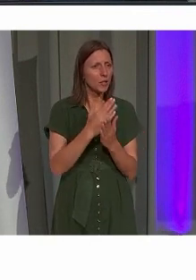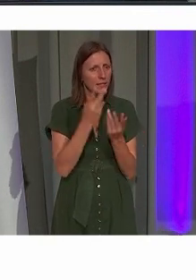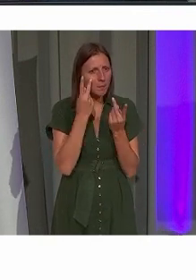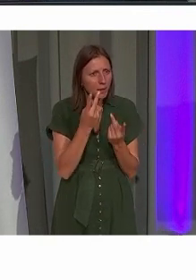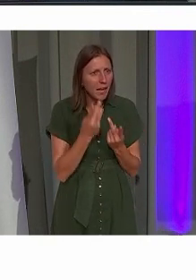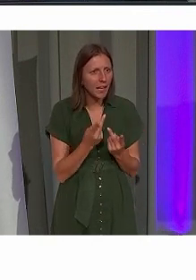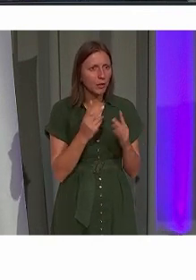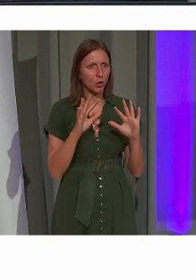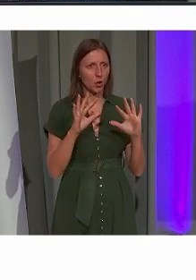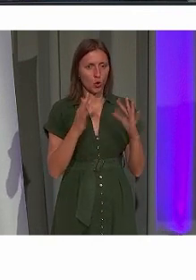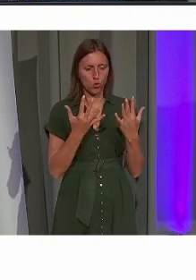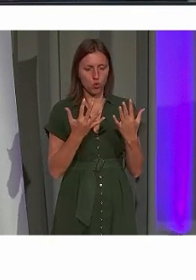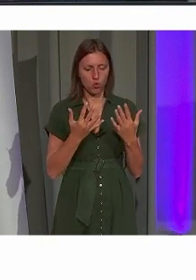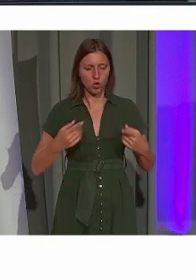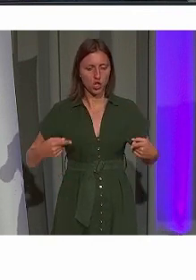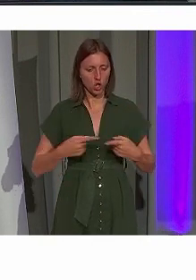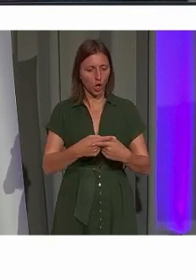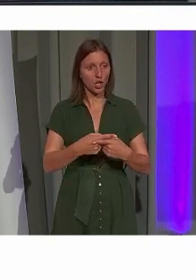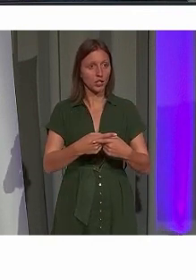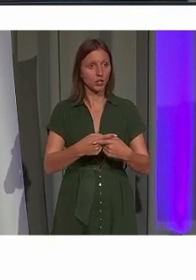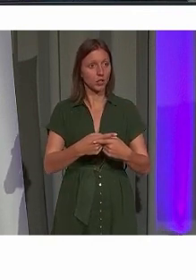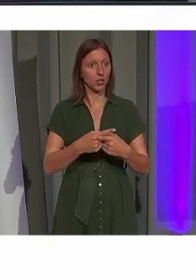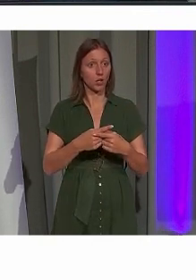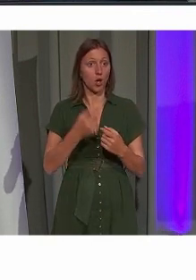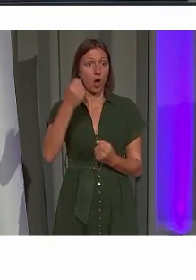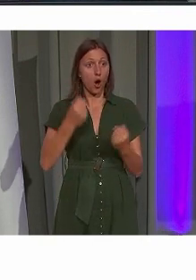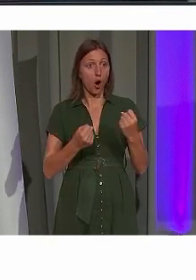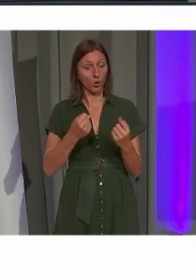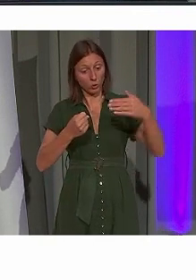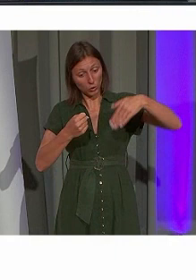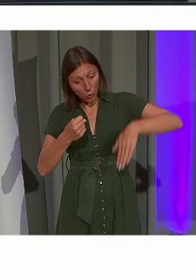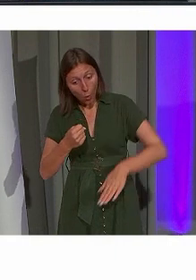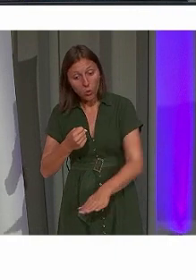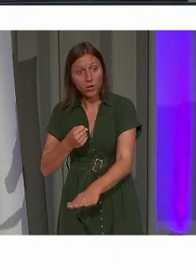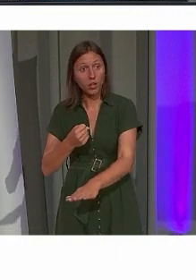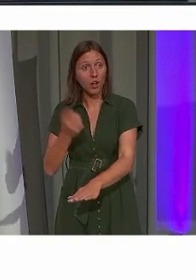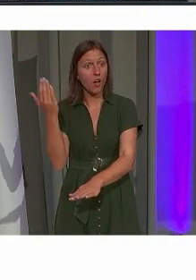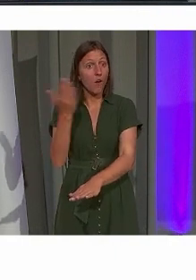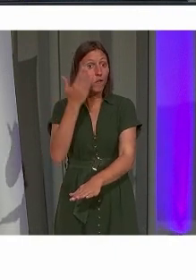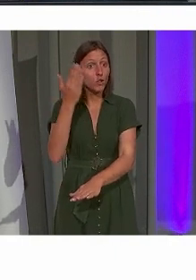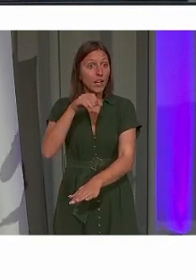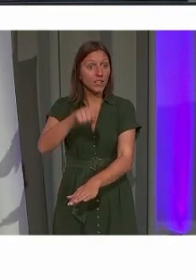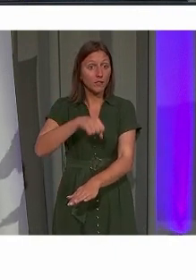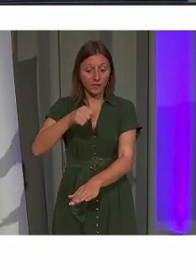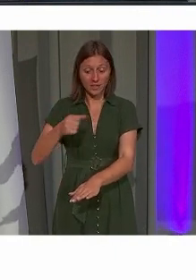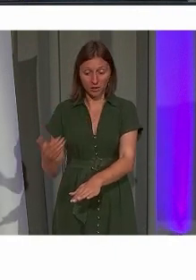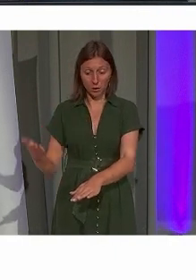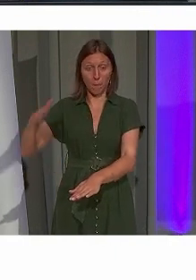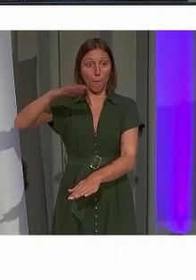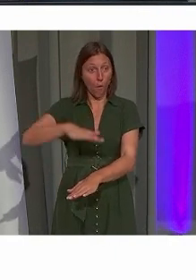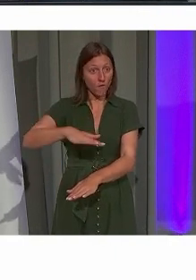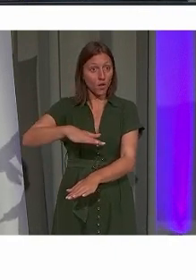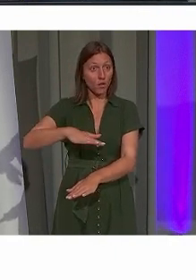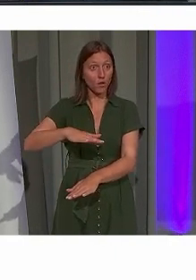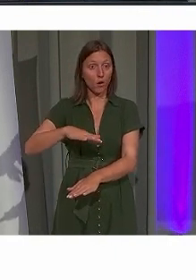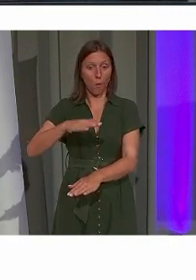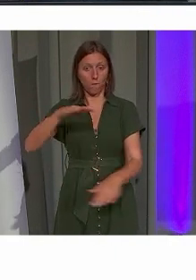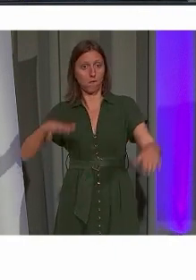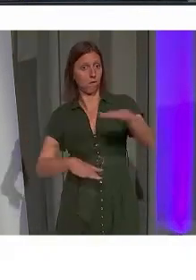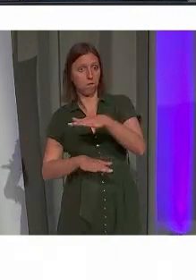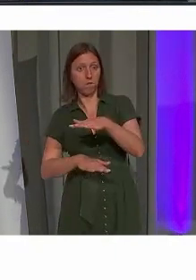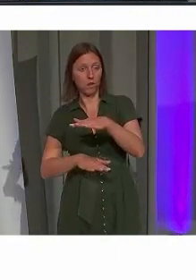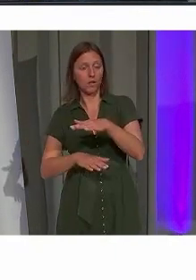people walking. So then we also went to look at the R20, where we should put them.